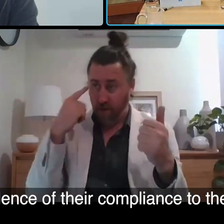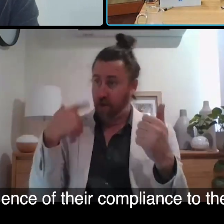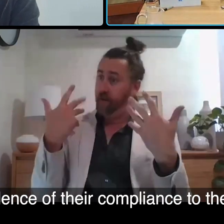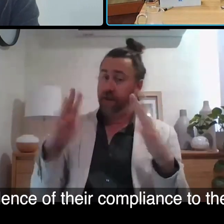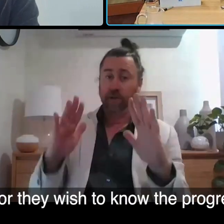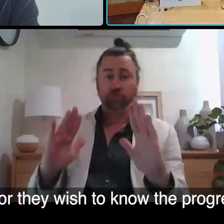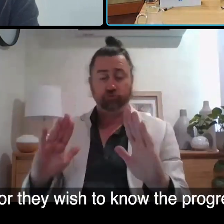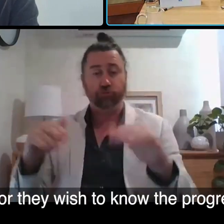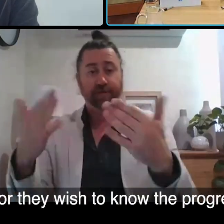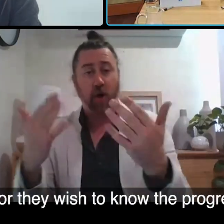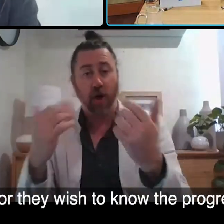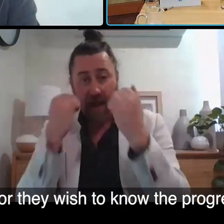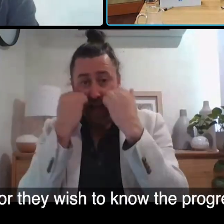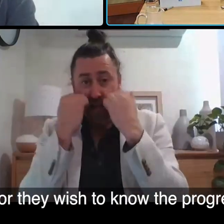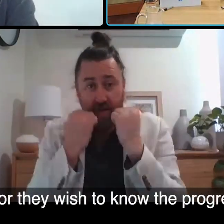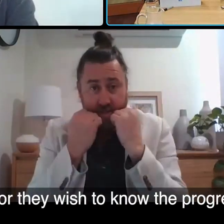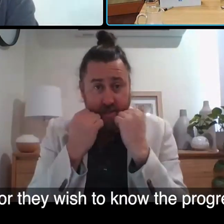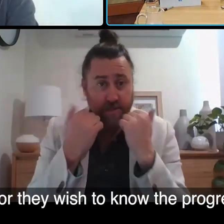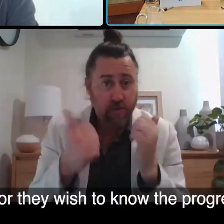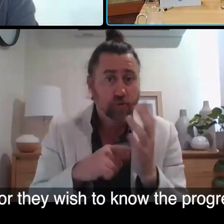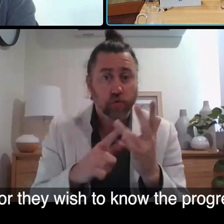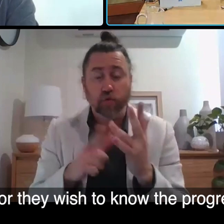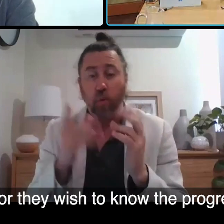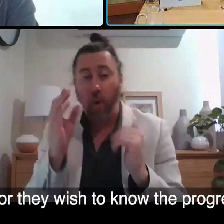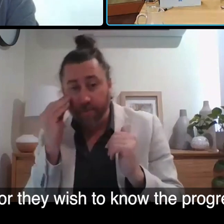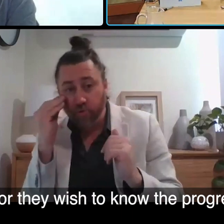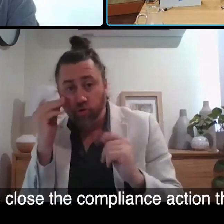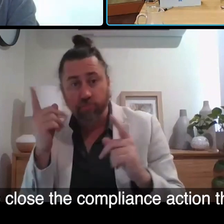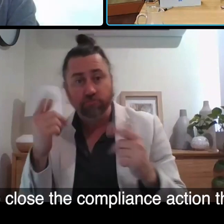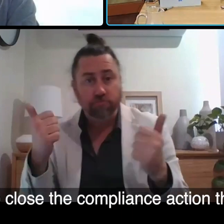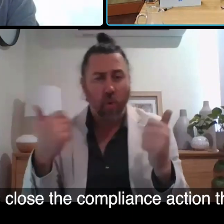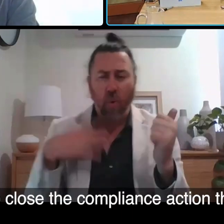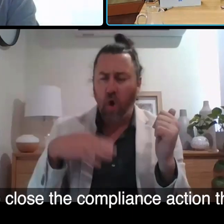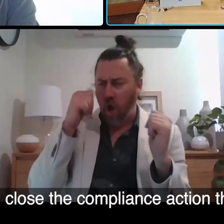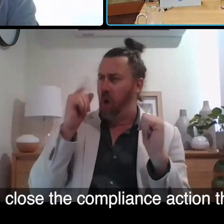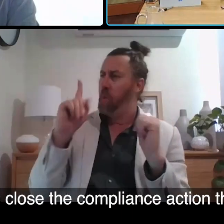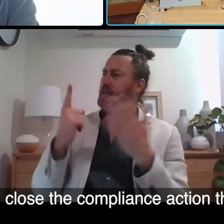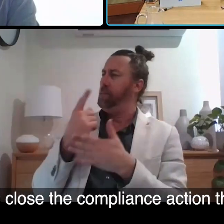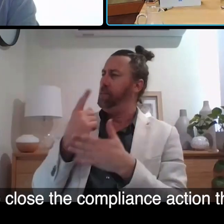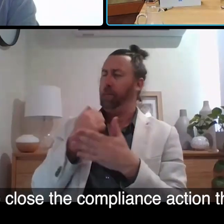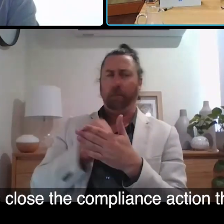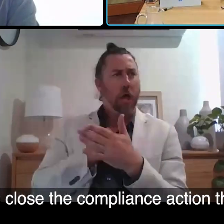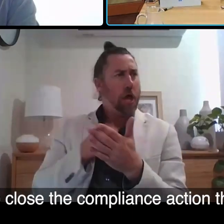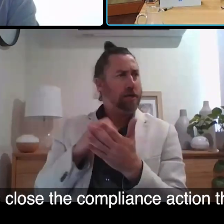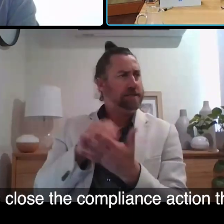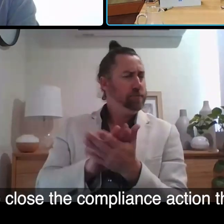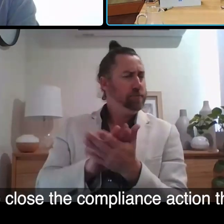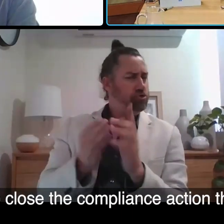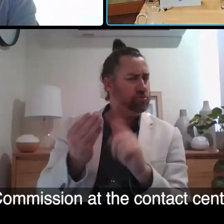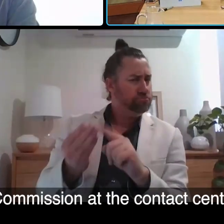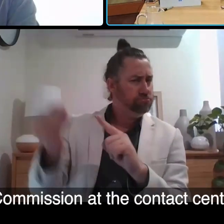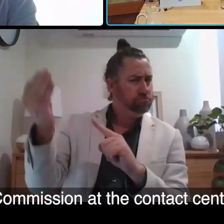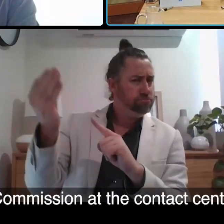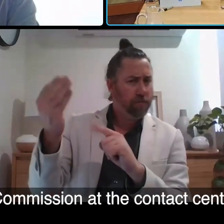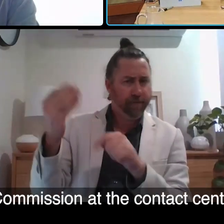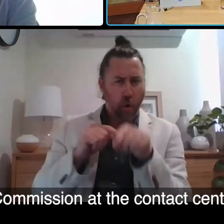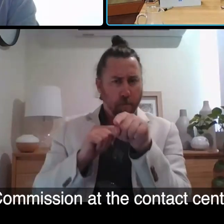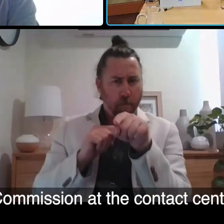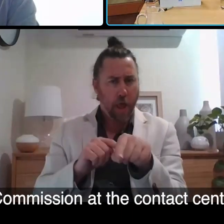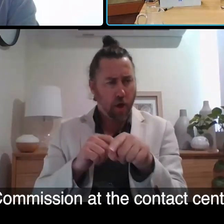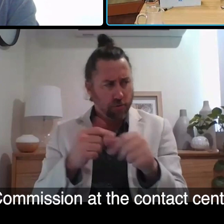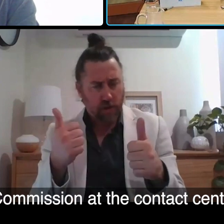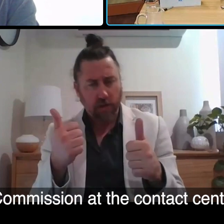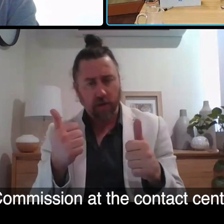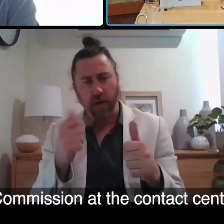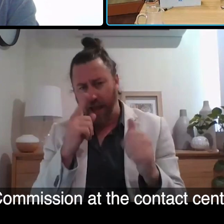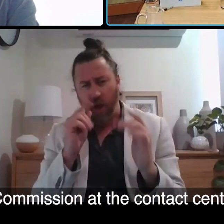evidence of their compliance to the Commission, or they wish to know the progress on the decision to close the compliance action, they can contact the Commission